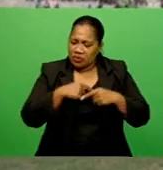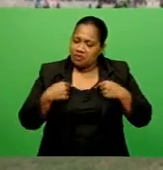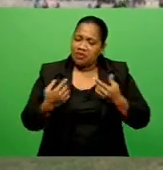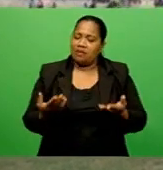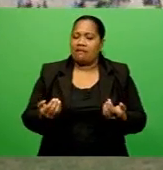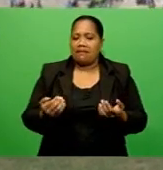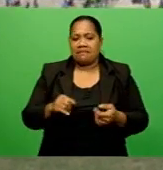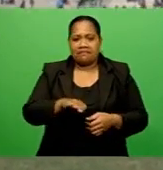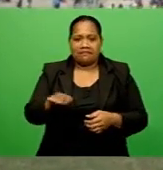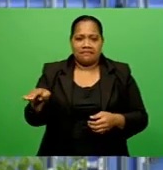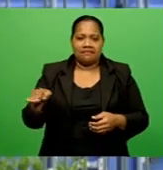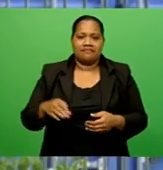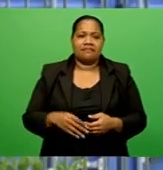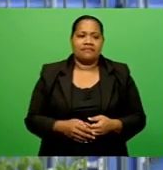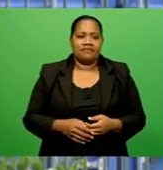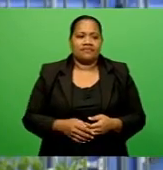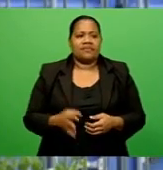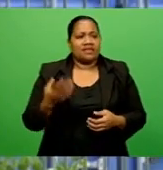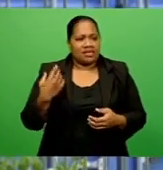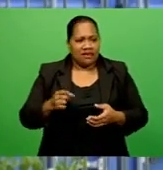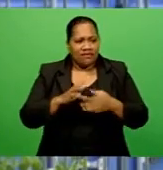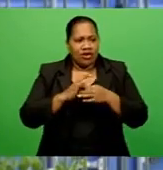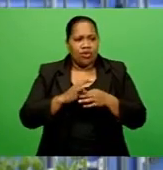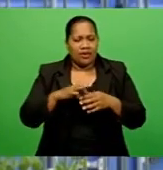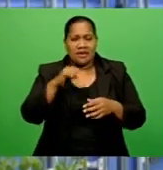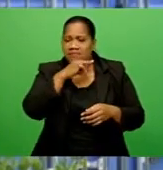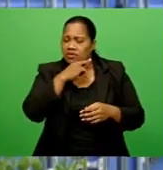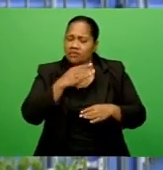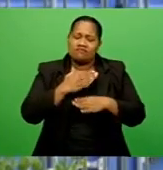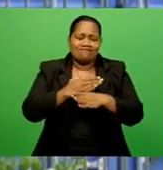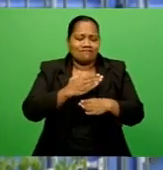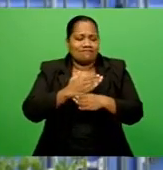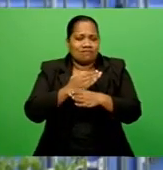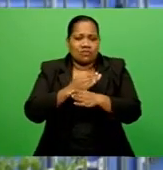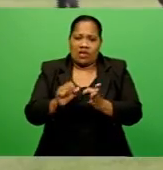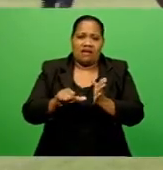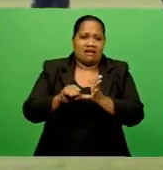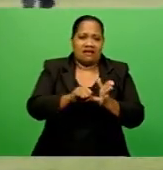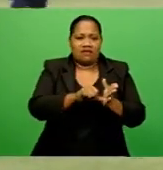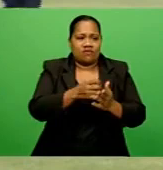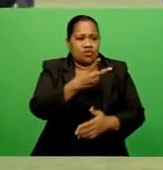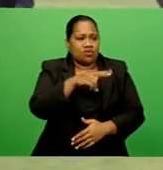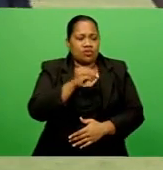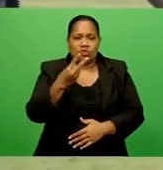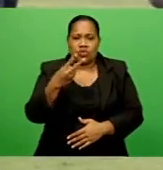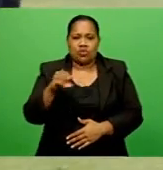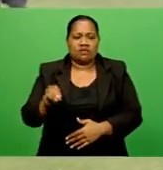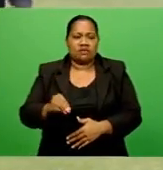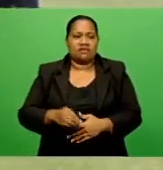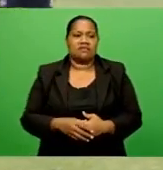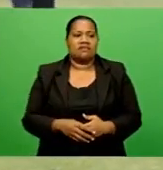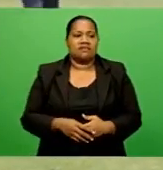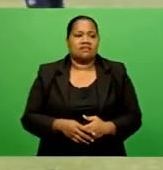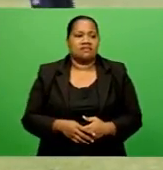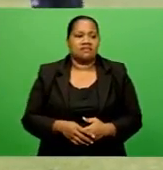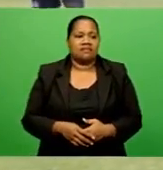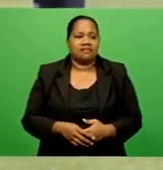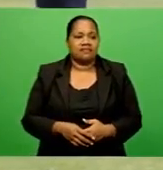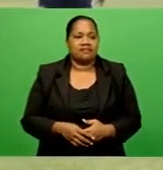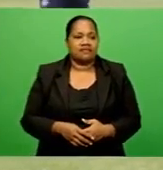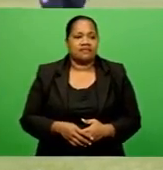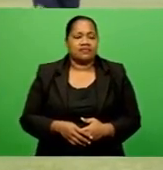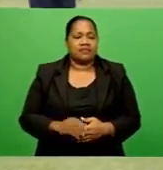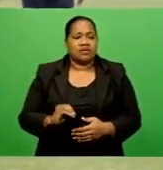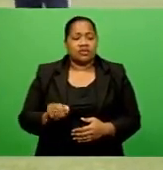own boys who have worked hard in the 2020 season. The pre-season transfer window